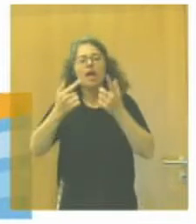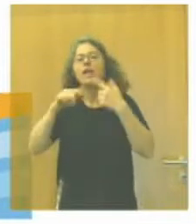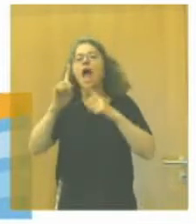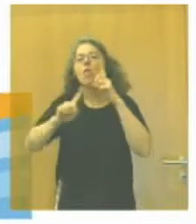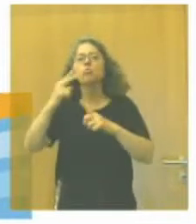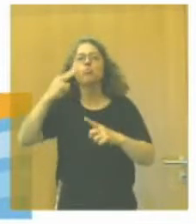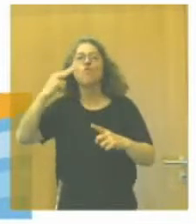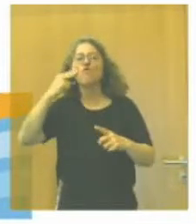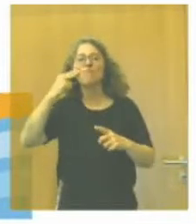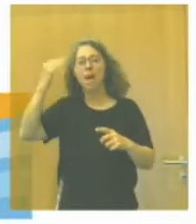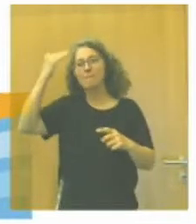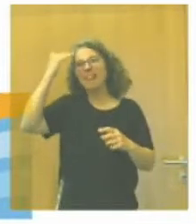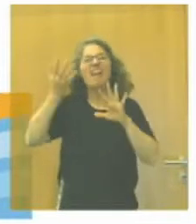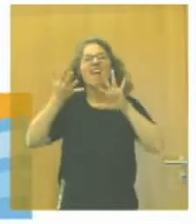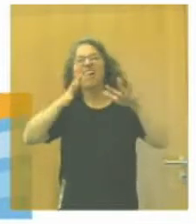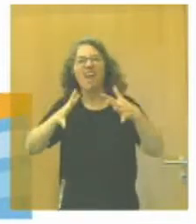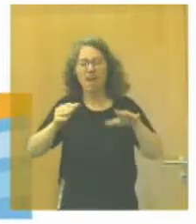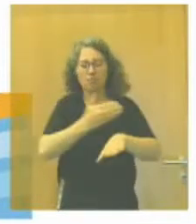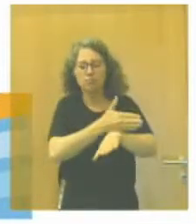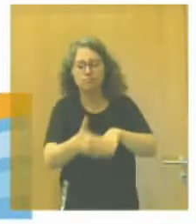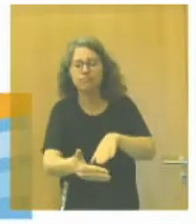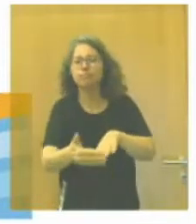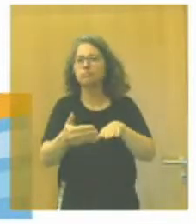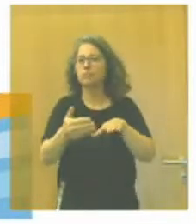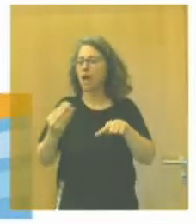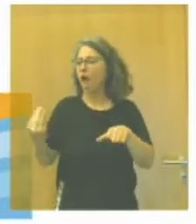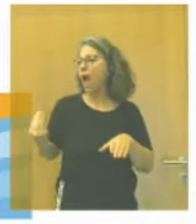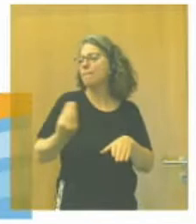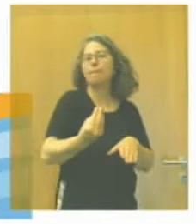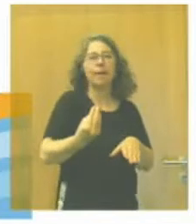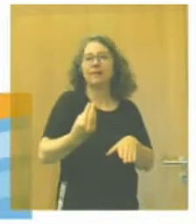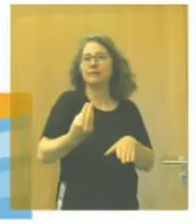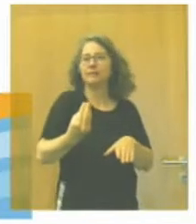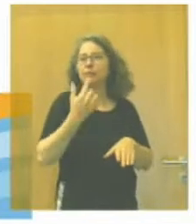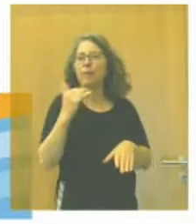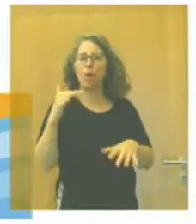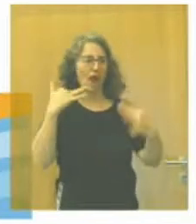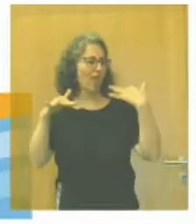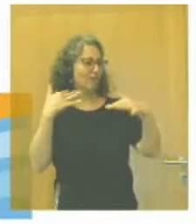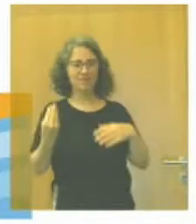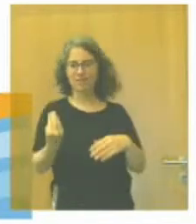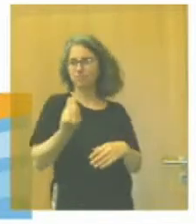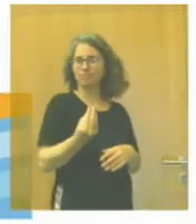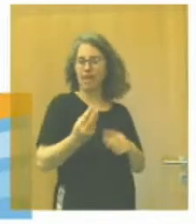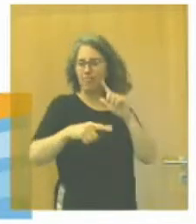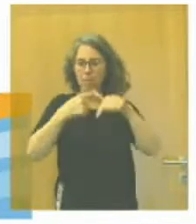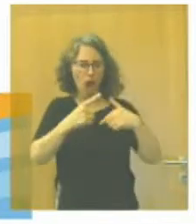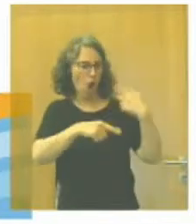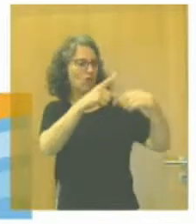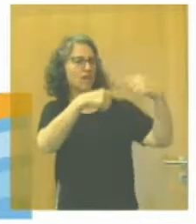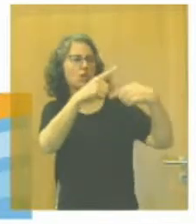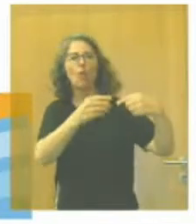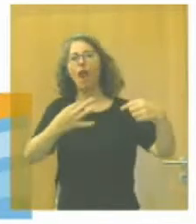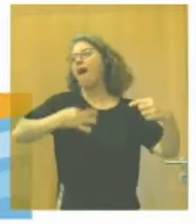or maybe show up in late childhood or adolescence. And so it's important to, as we